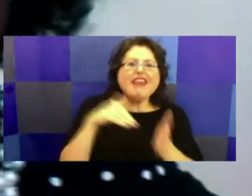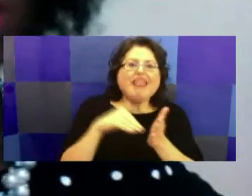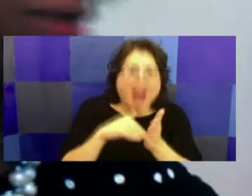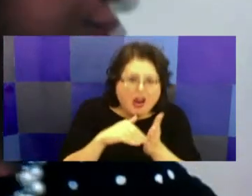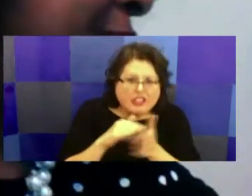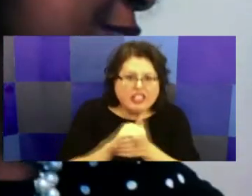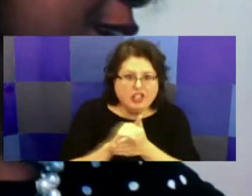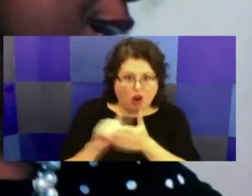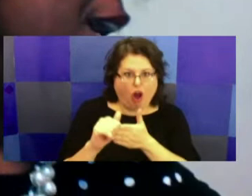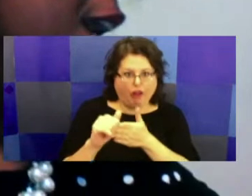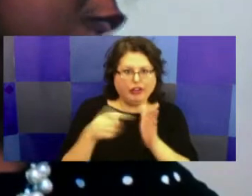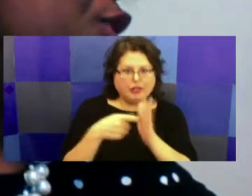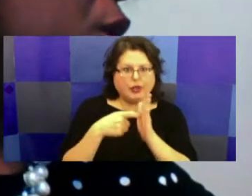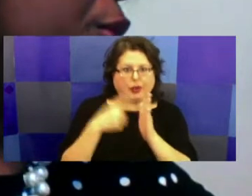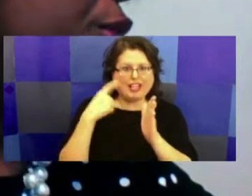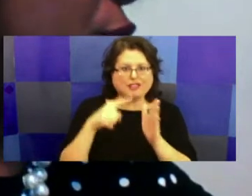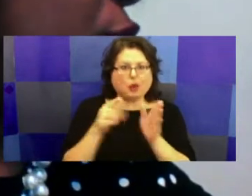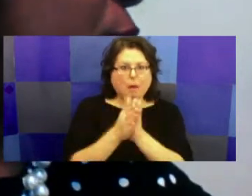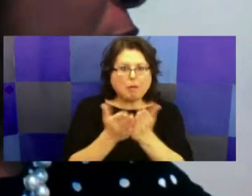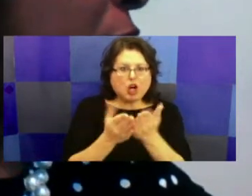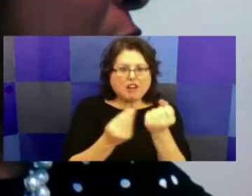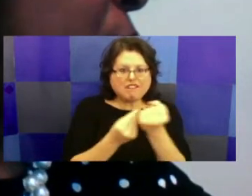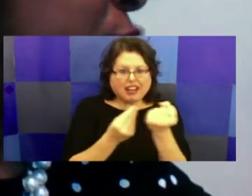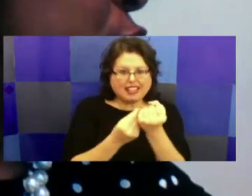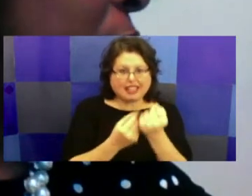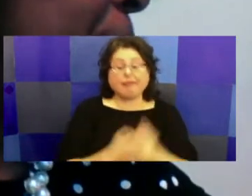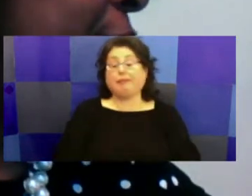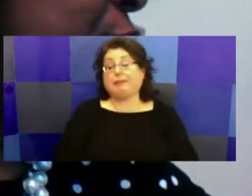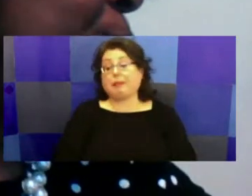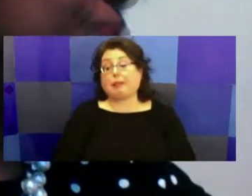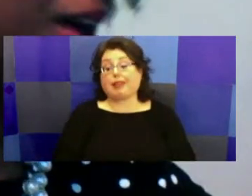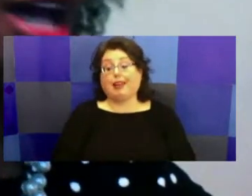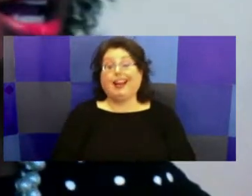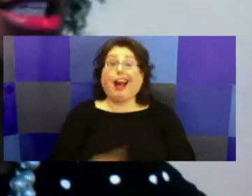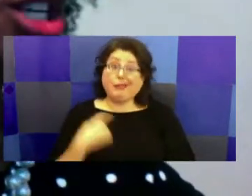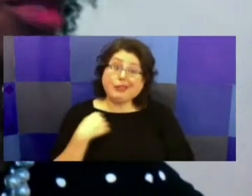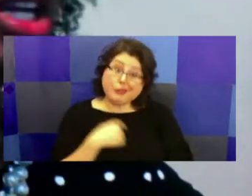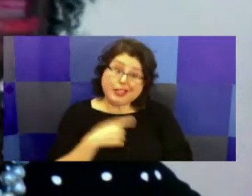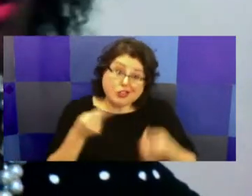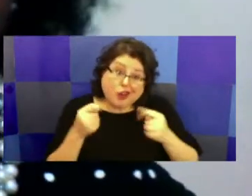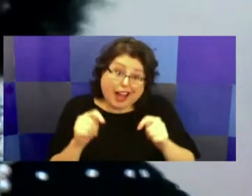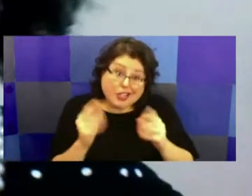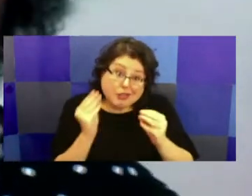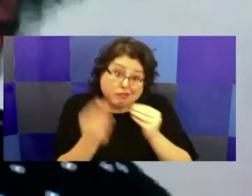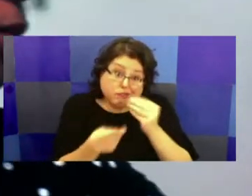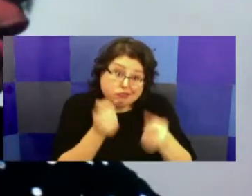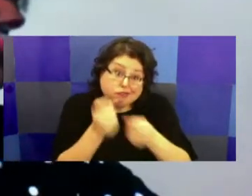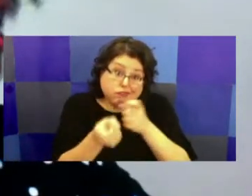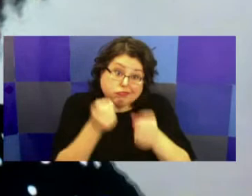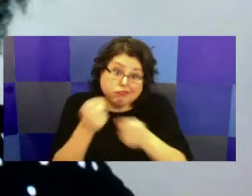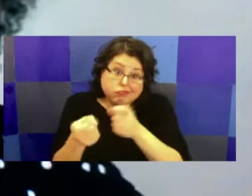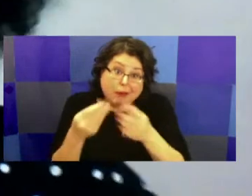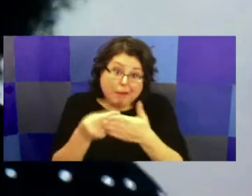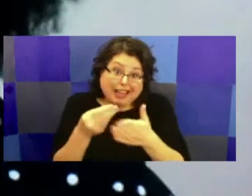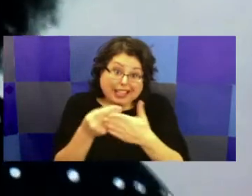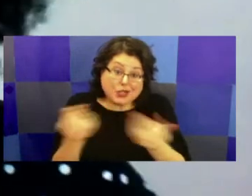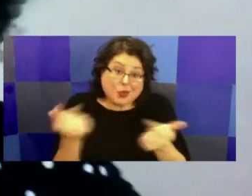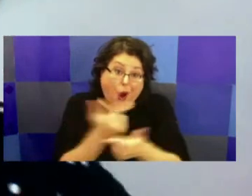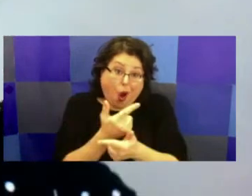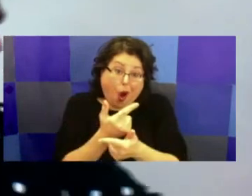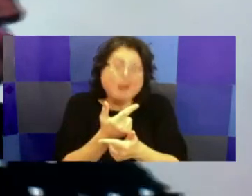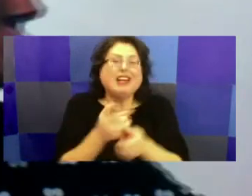for textbook funding. And so though we do our best to provide as much funding as possible to everyone, it